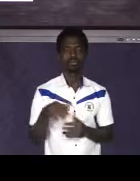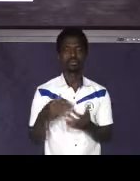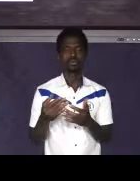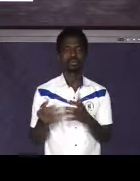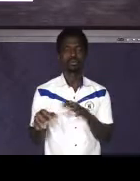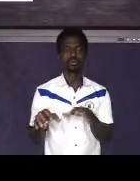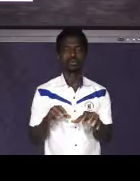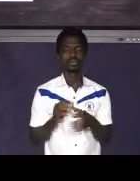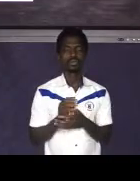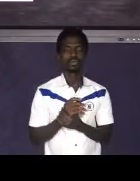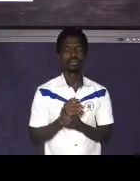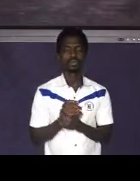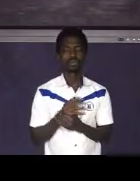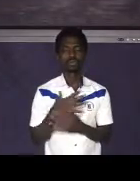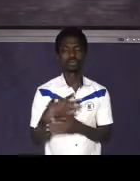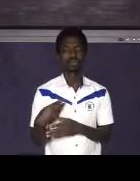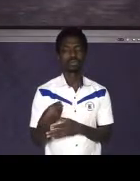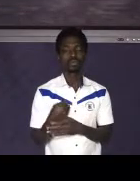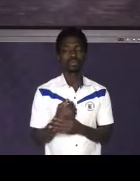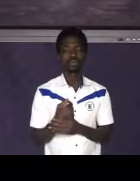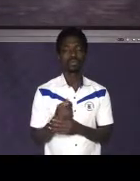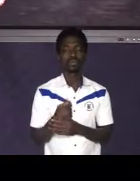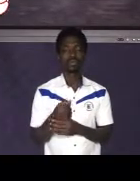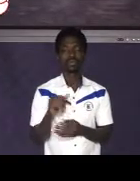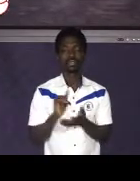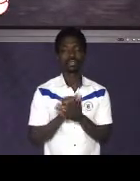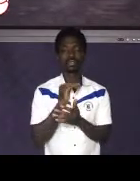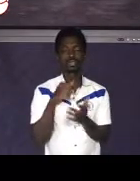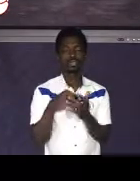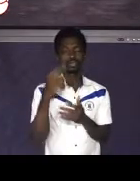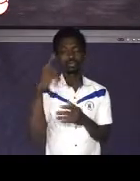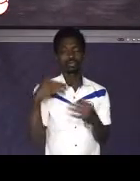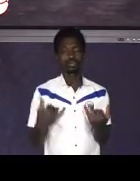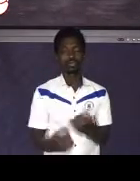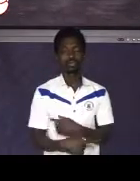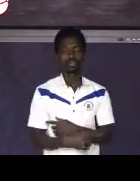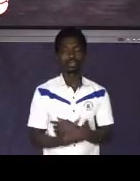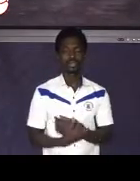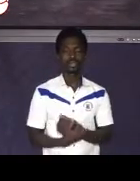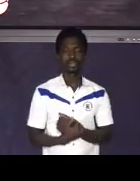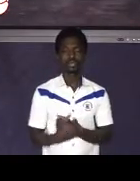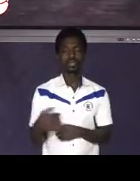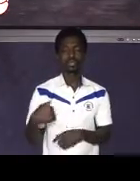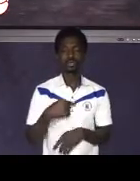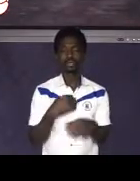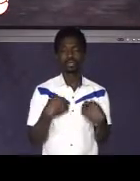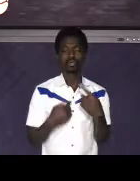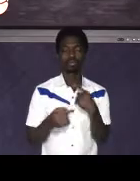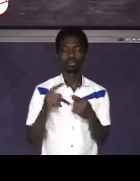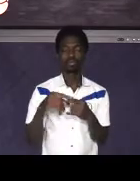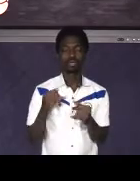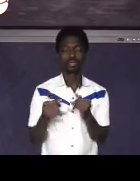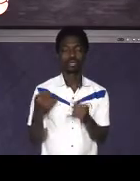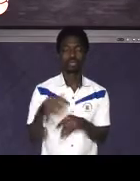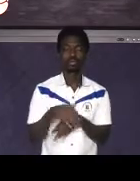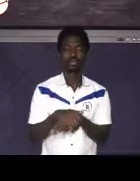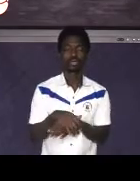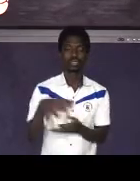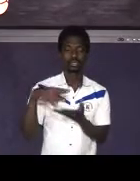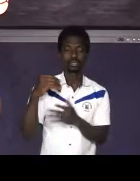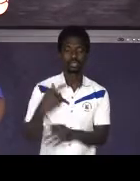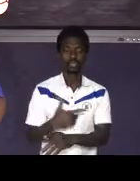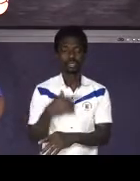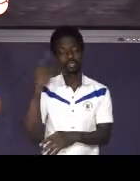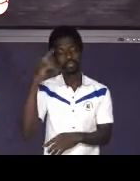Well done. And that's it for today. We have come to the end of the English Studies lesson